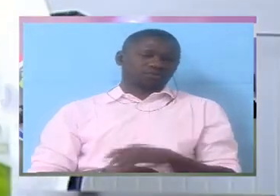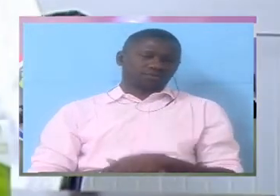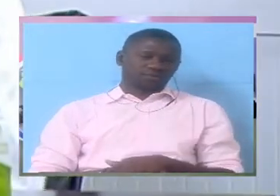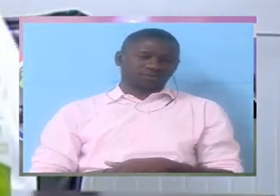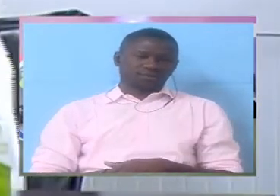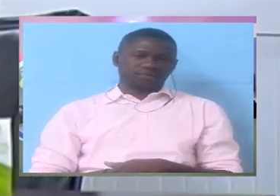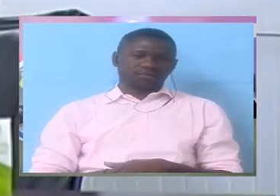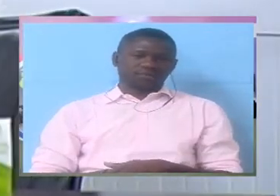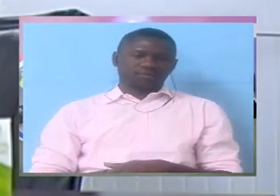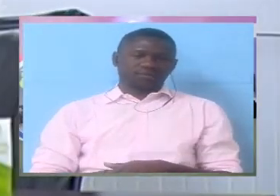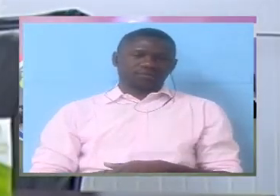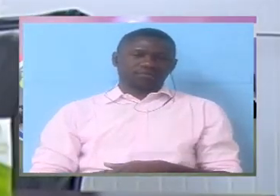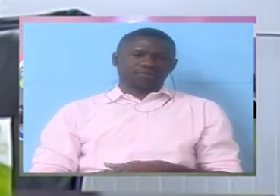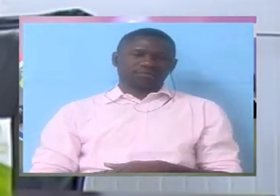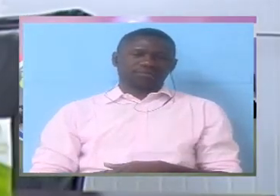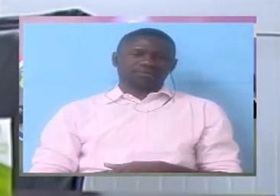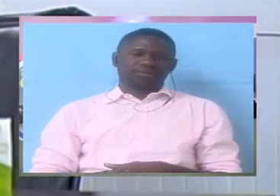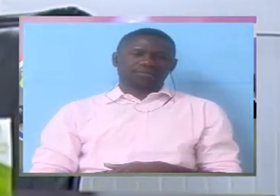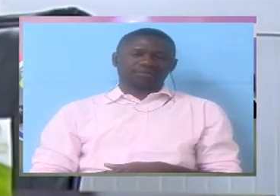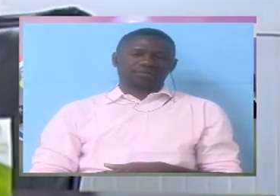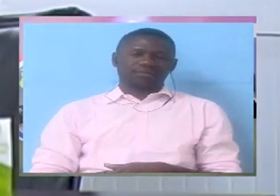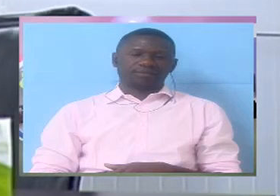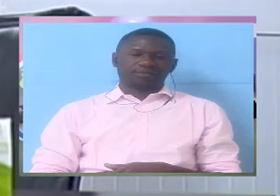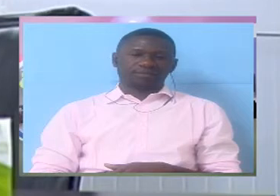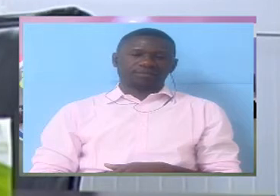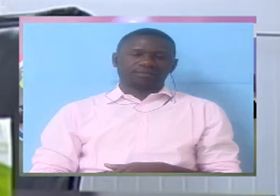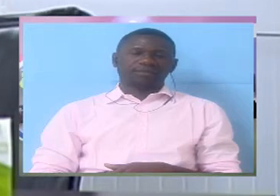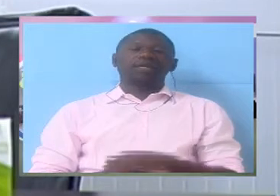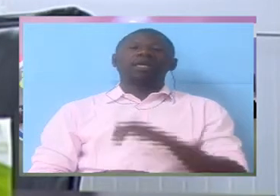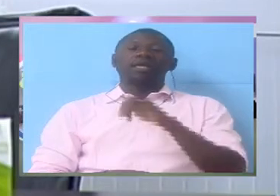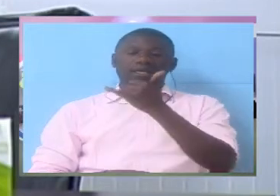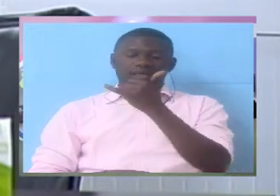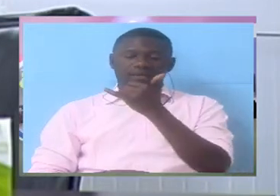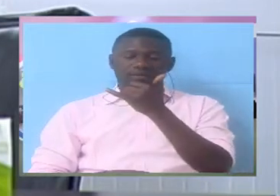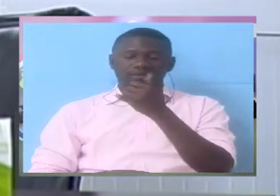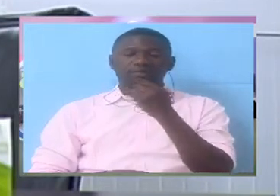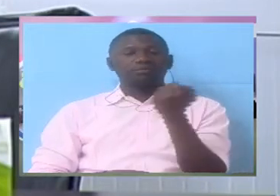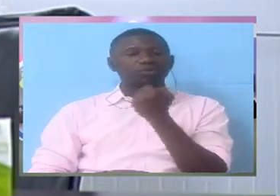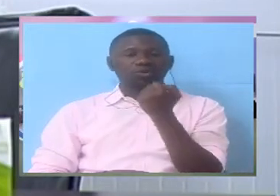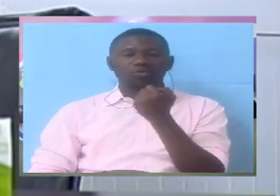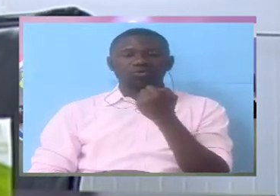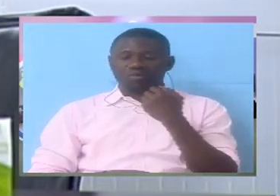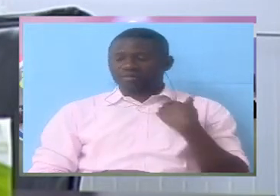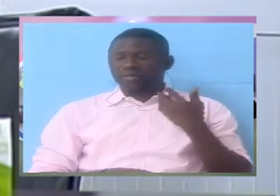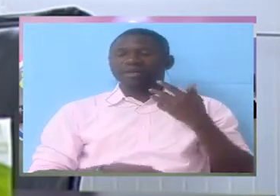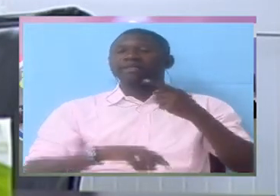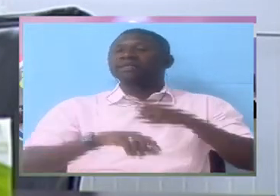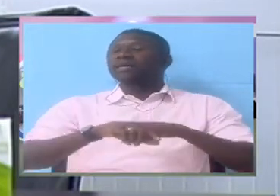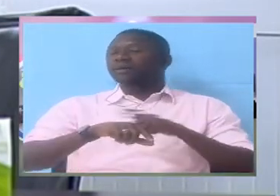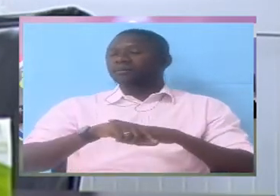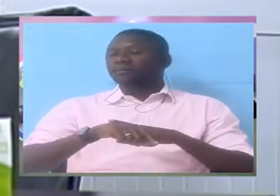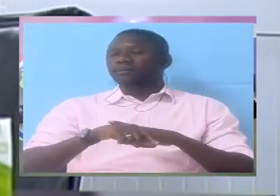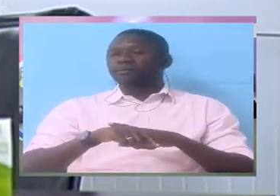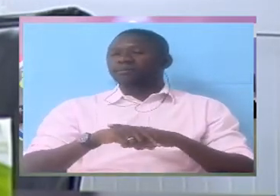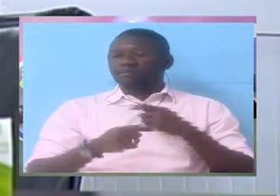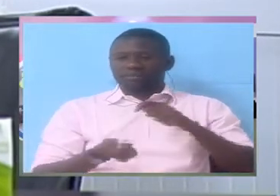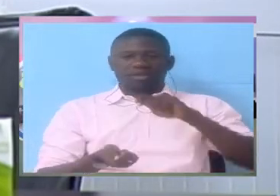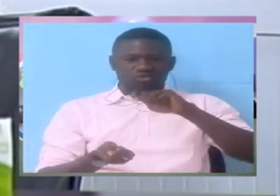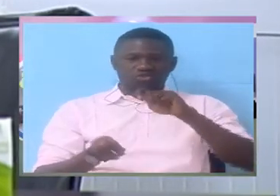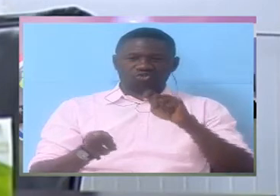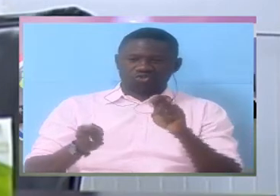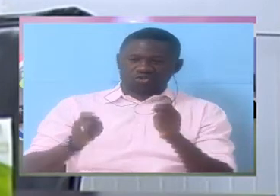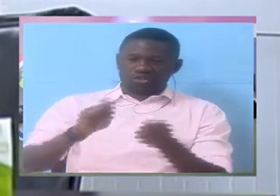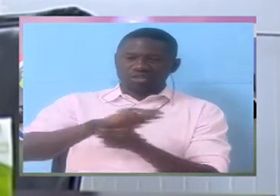Yeah, because during my time, I reorganize the